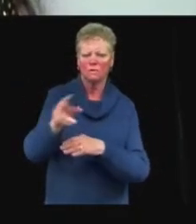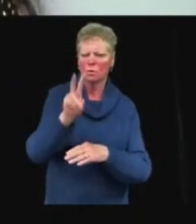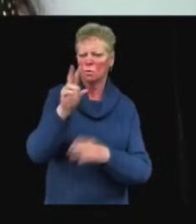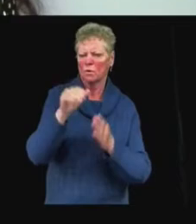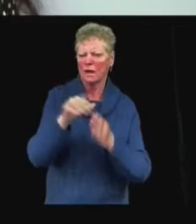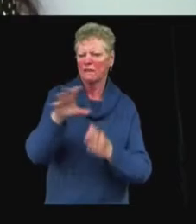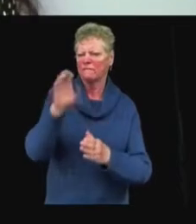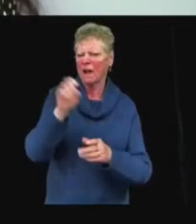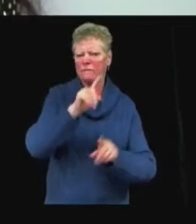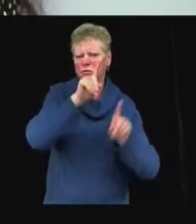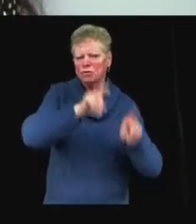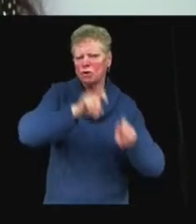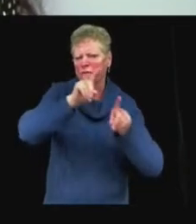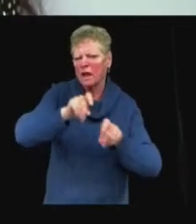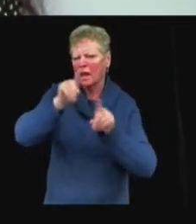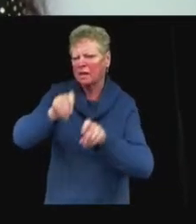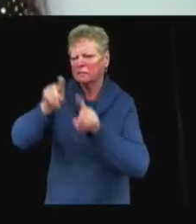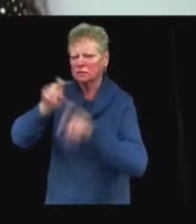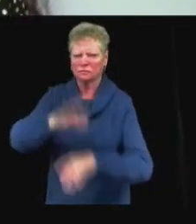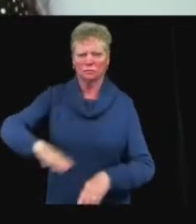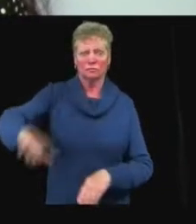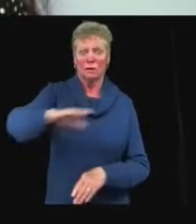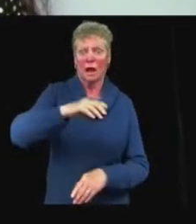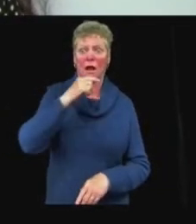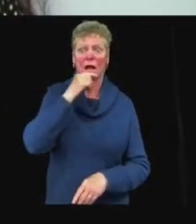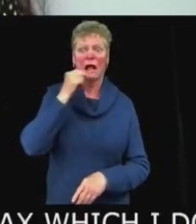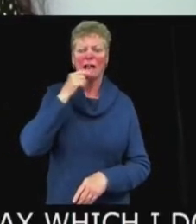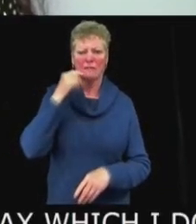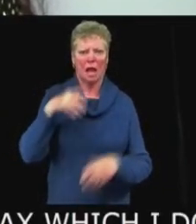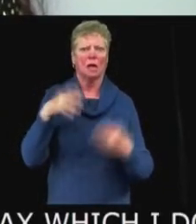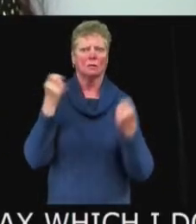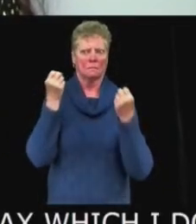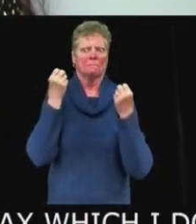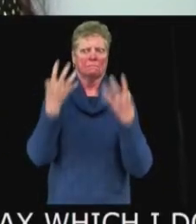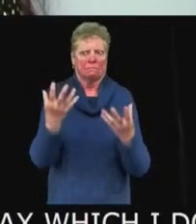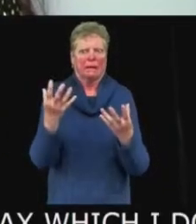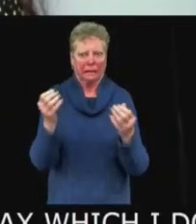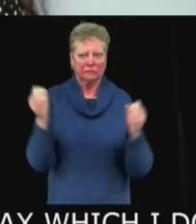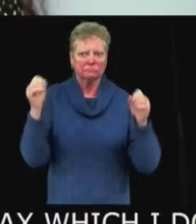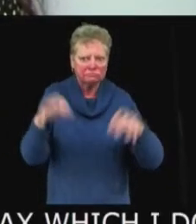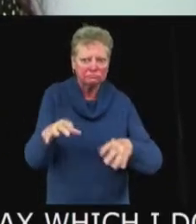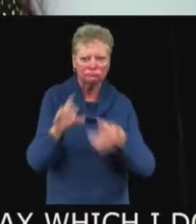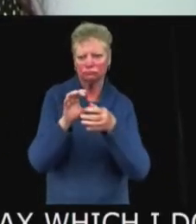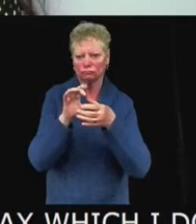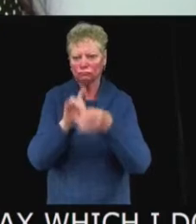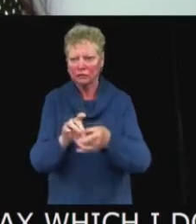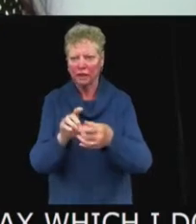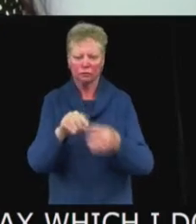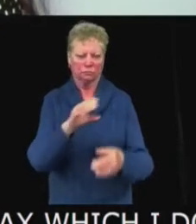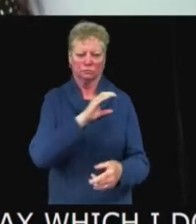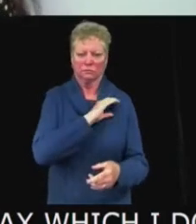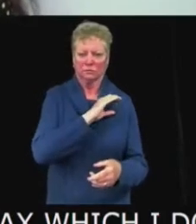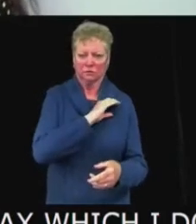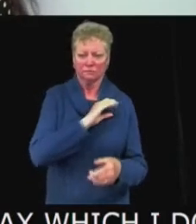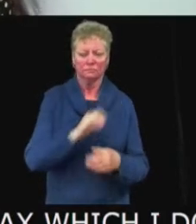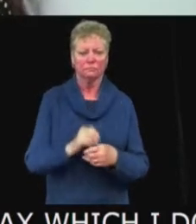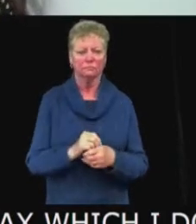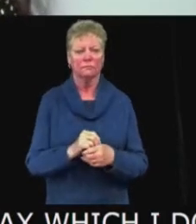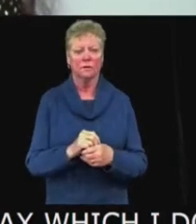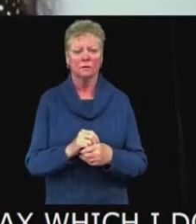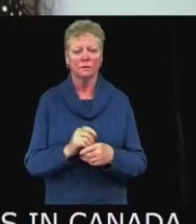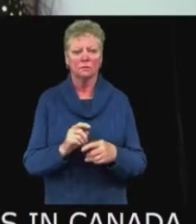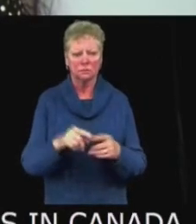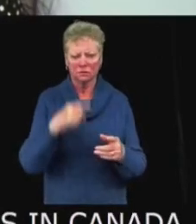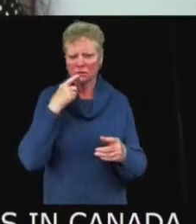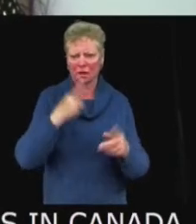in Halifax, which I do think might be the biggest data set on policing, perhaps in Canada. And of course, as you said, there